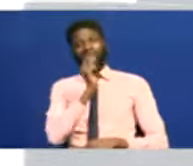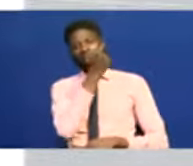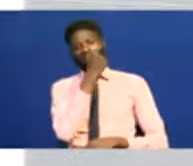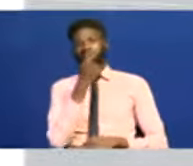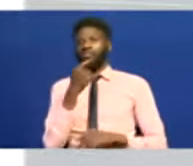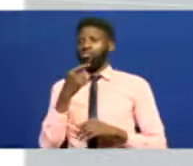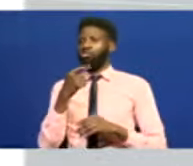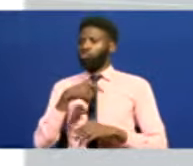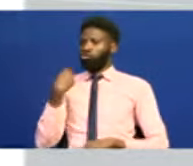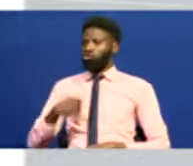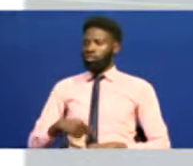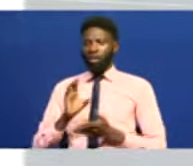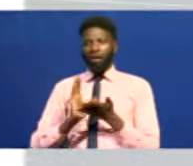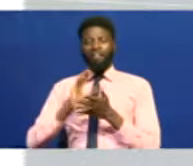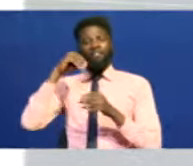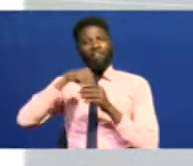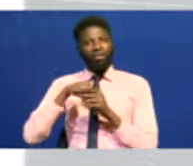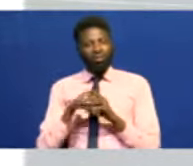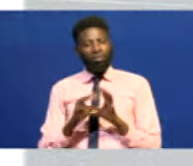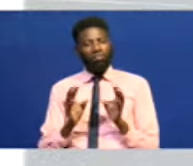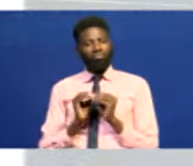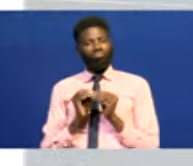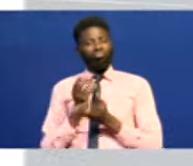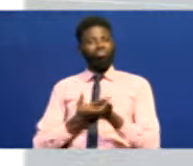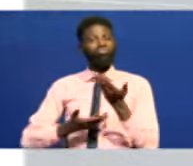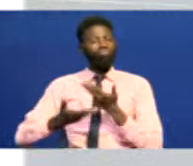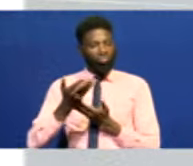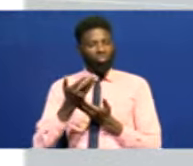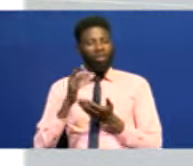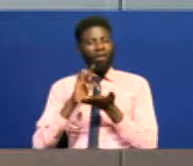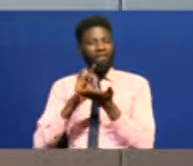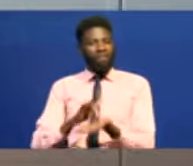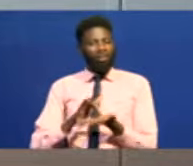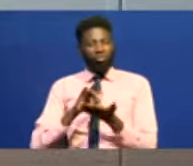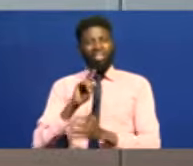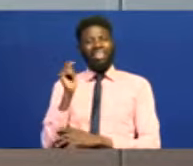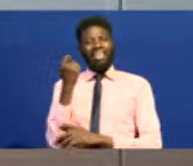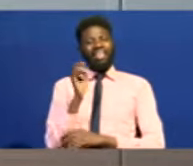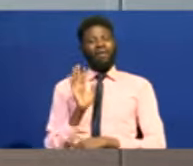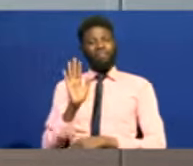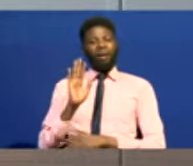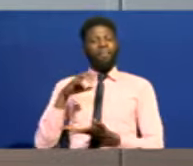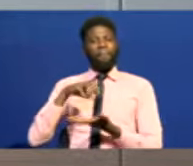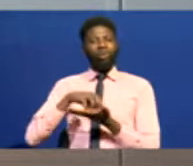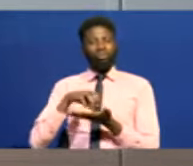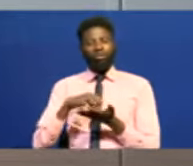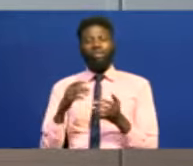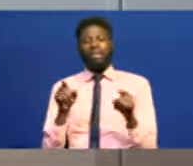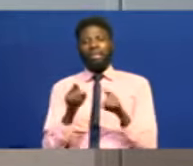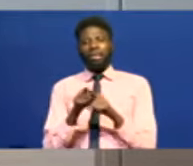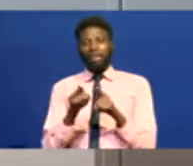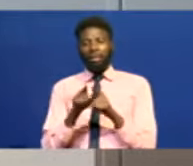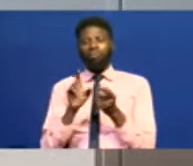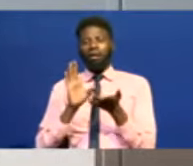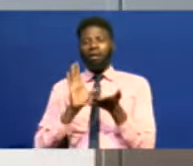Roundtable to emphasize Kenya's standing as an investment hub. Tuna hakika ya kwamba tukiendelea